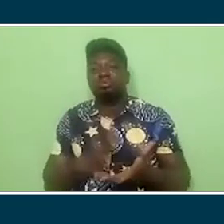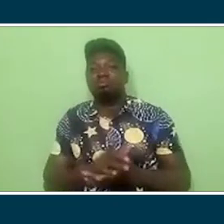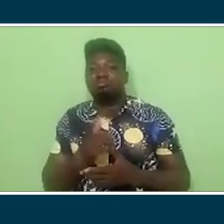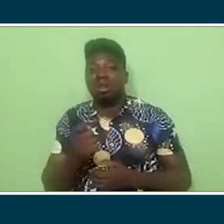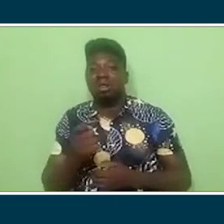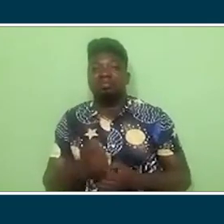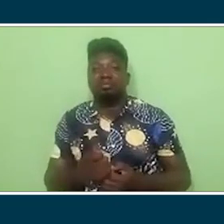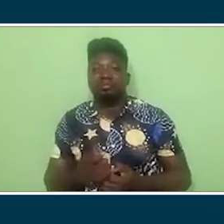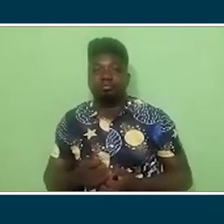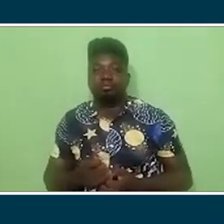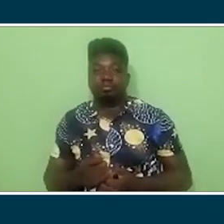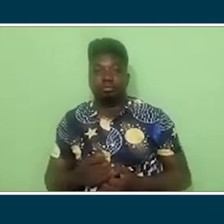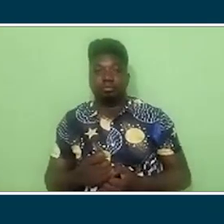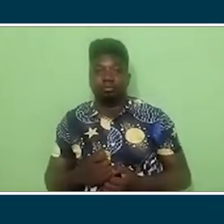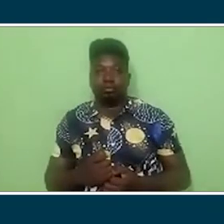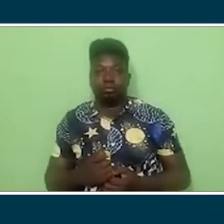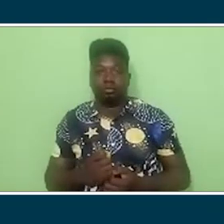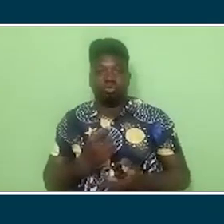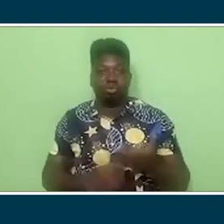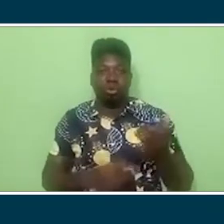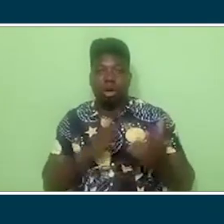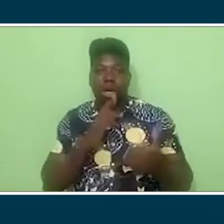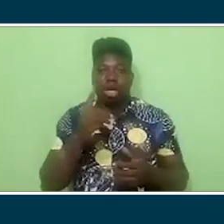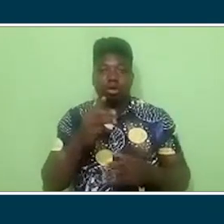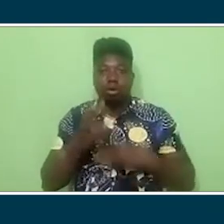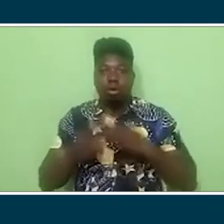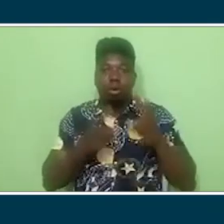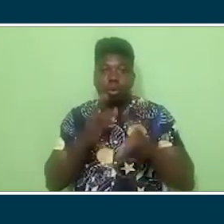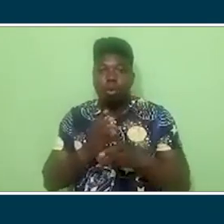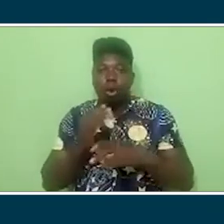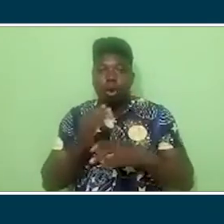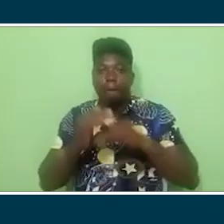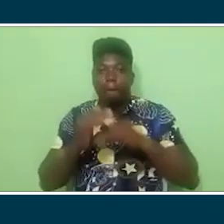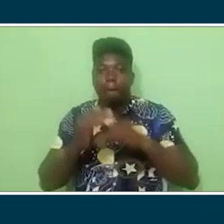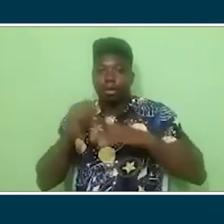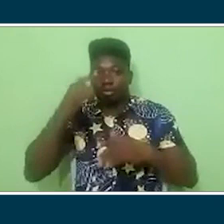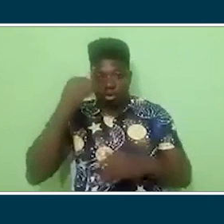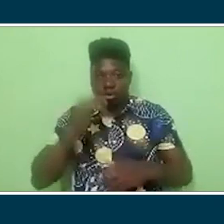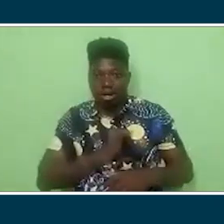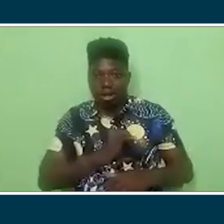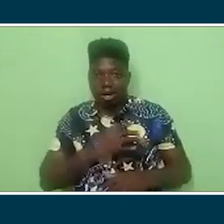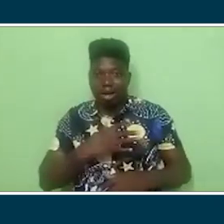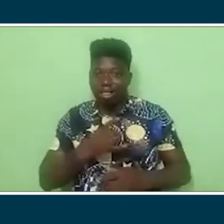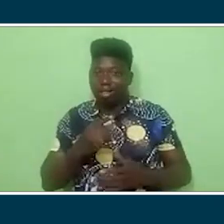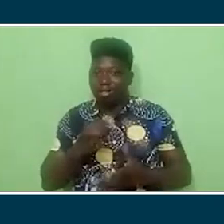Well, while I'm living in Ari's world, because I love that so much,